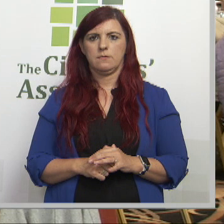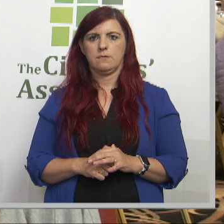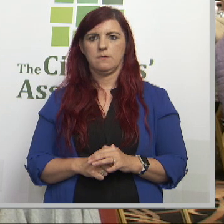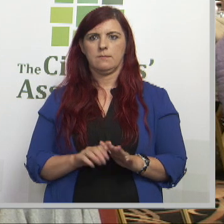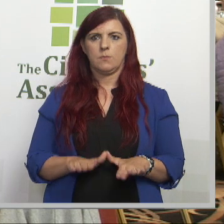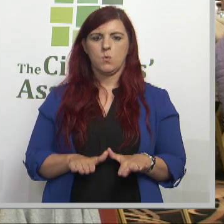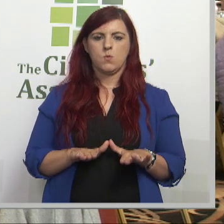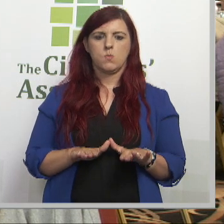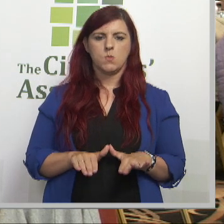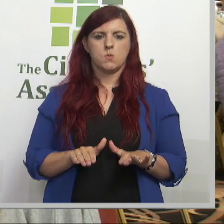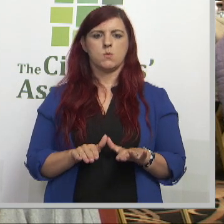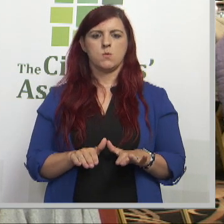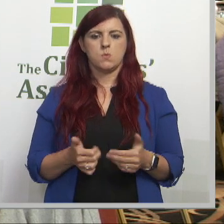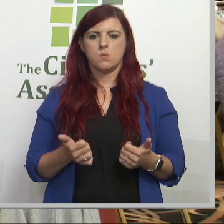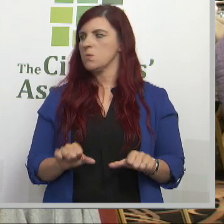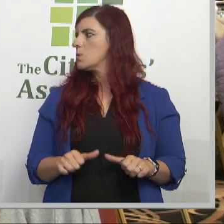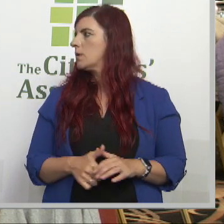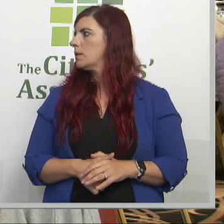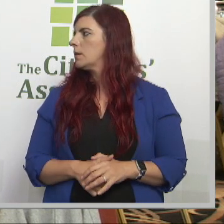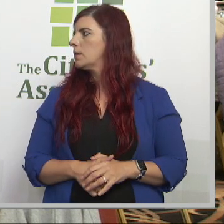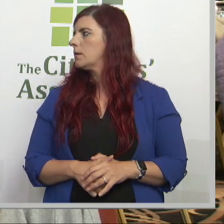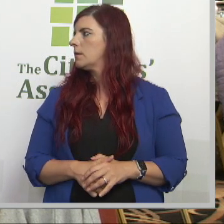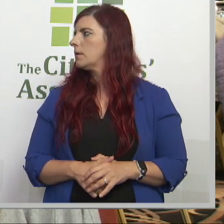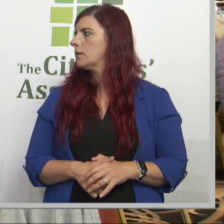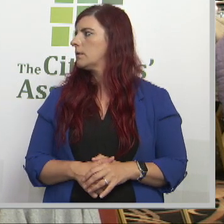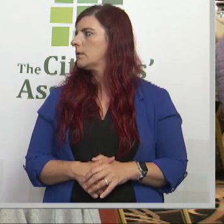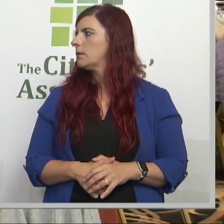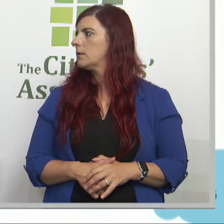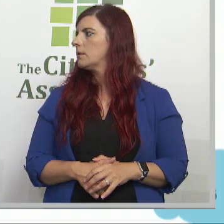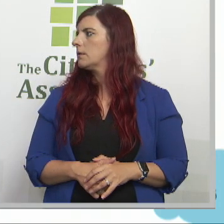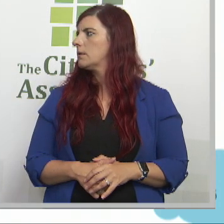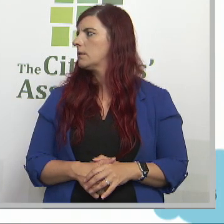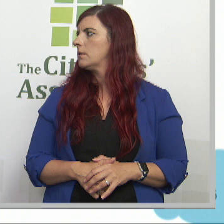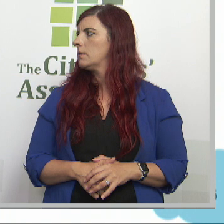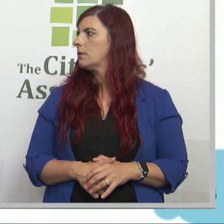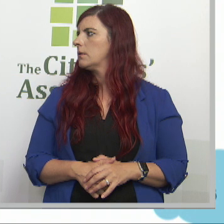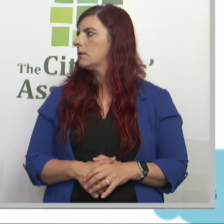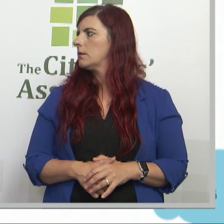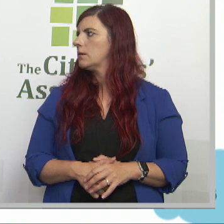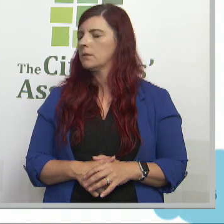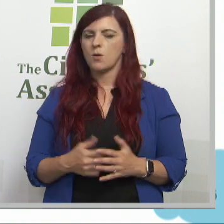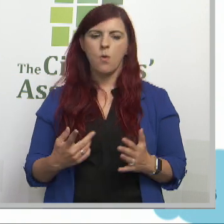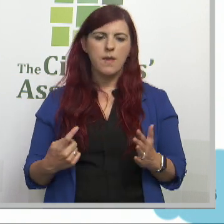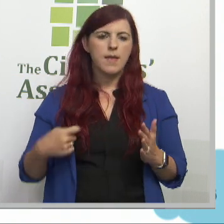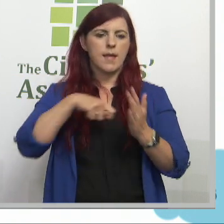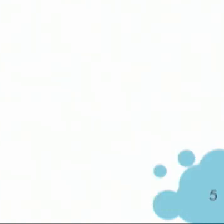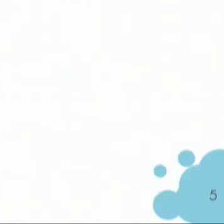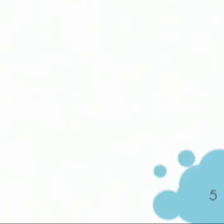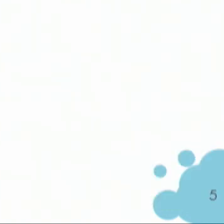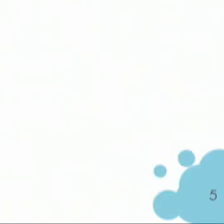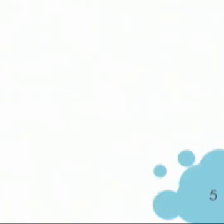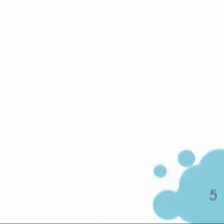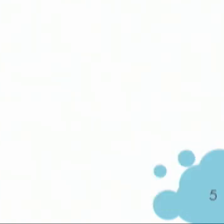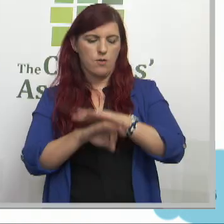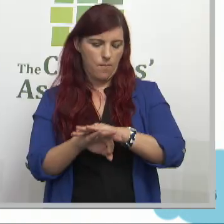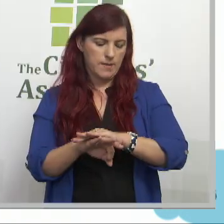Technical difficulties. Here we go. Okay. So the interest rate on a government